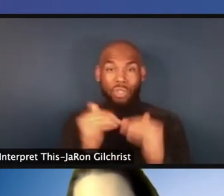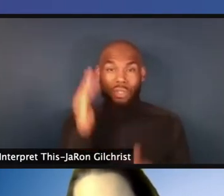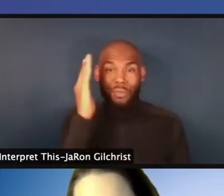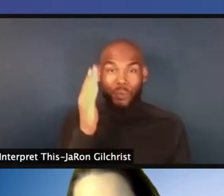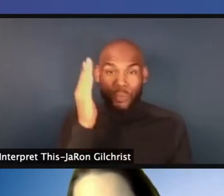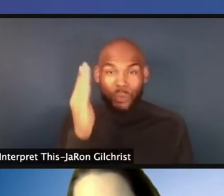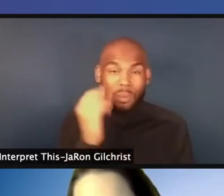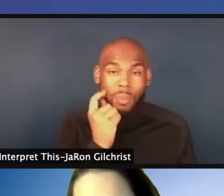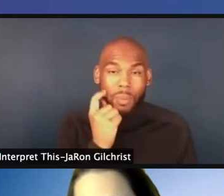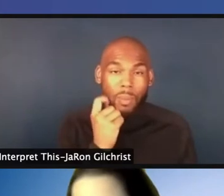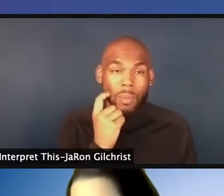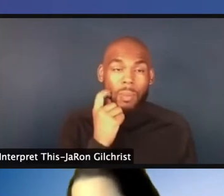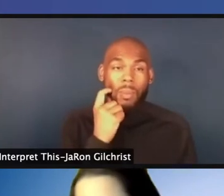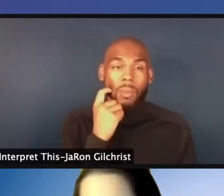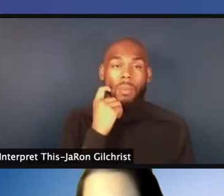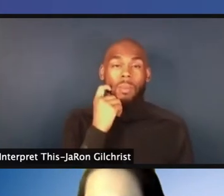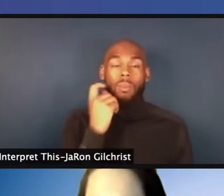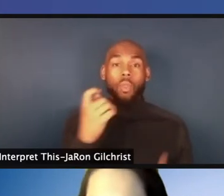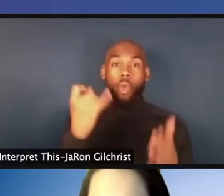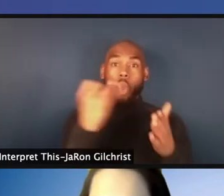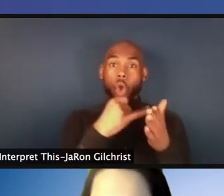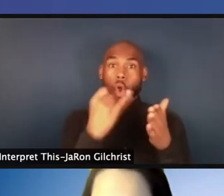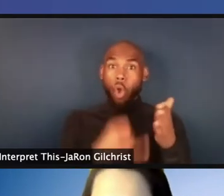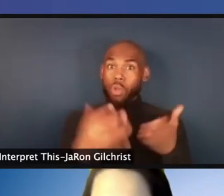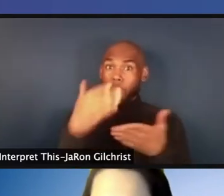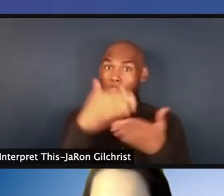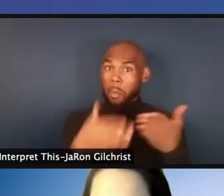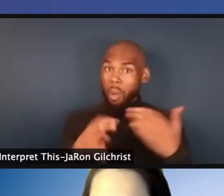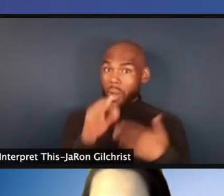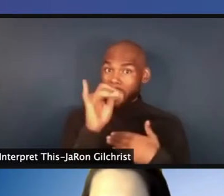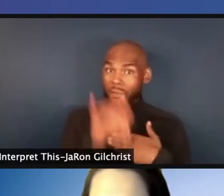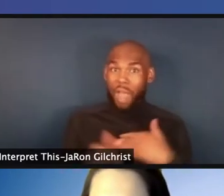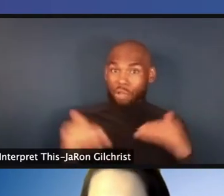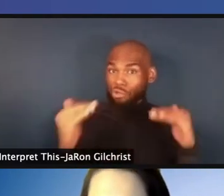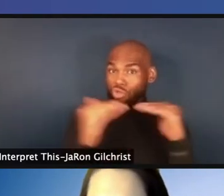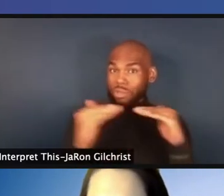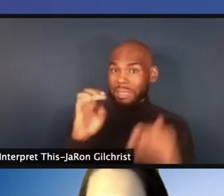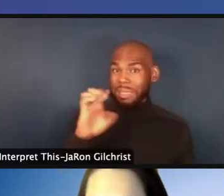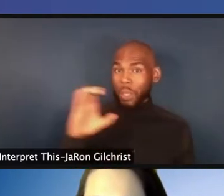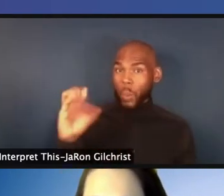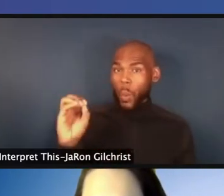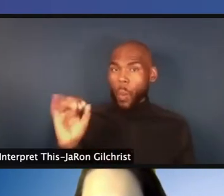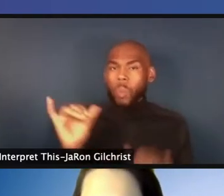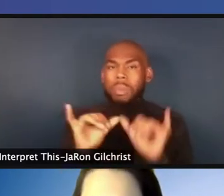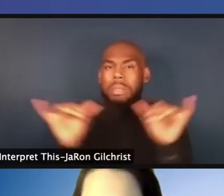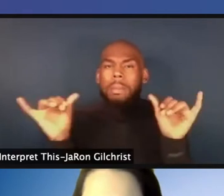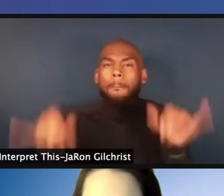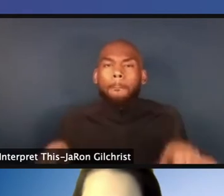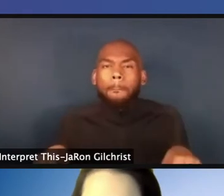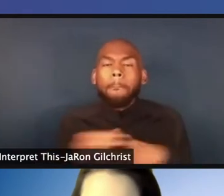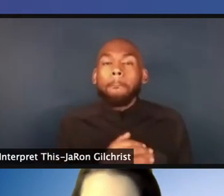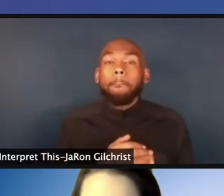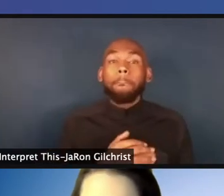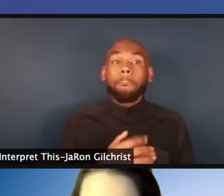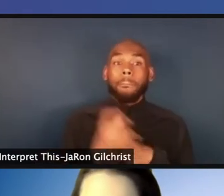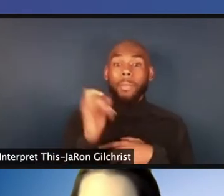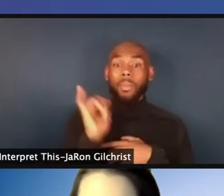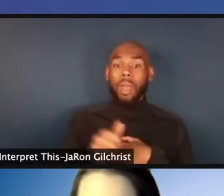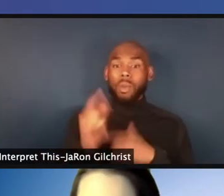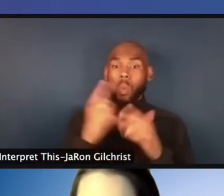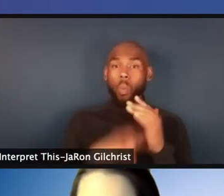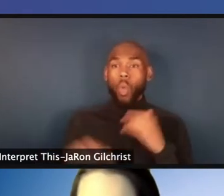are a huge part of that cultural and societal and justice ecosystem, which is, it seems like that's what the Green New